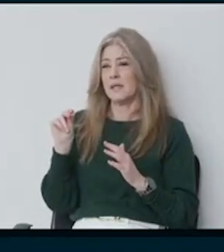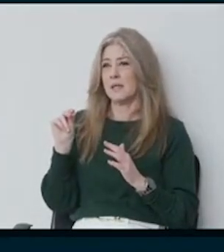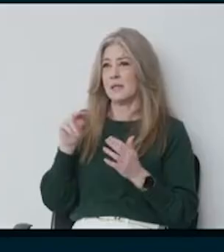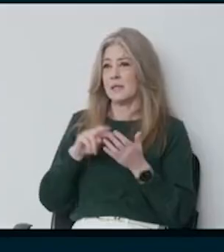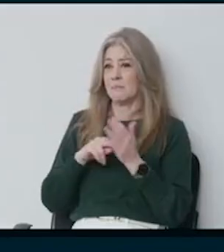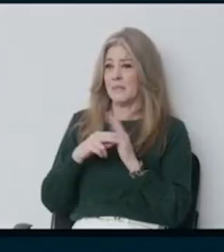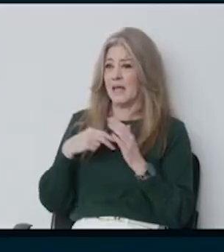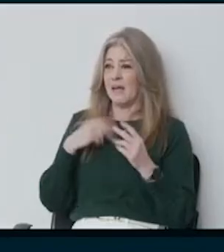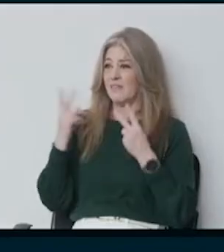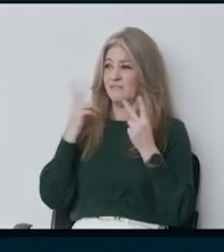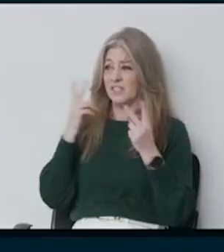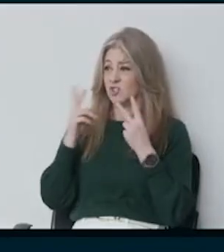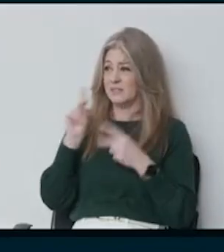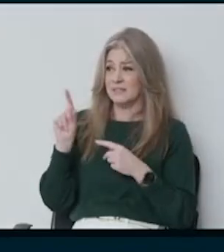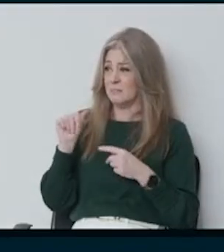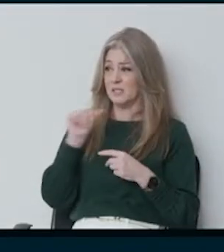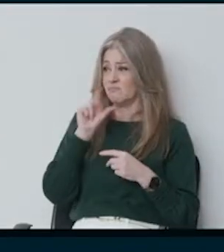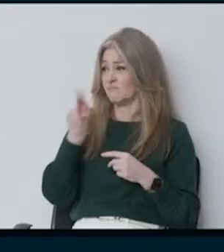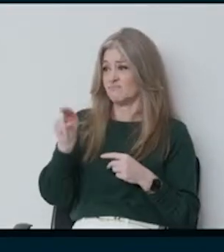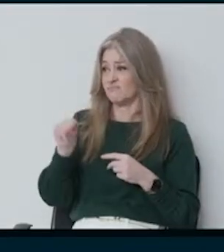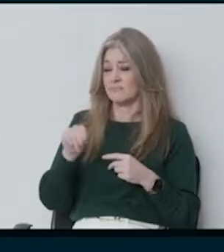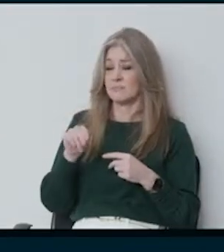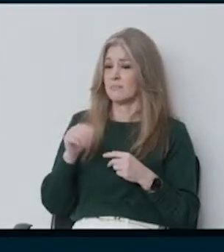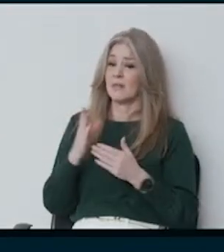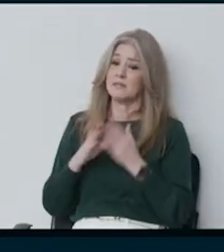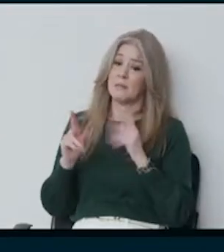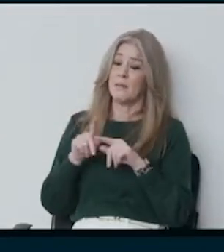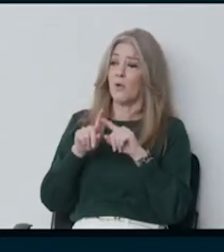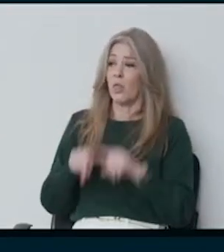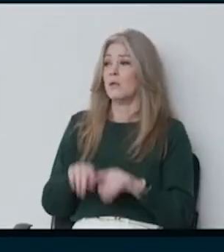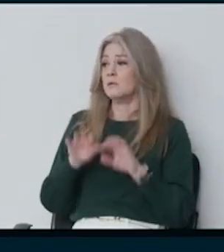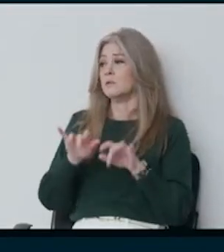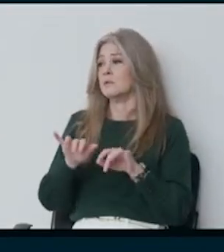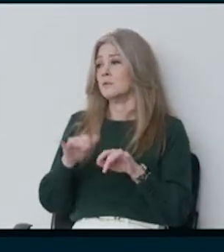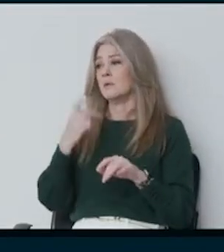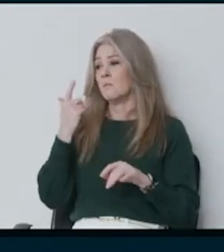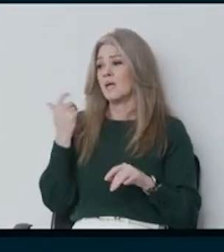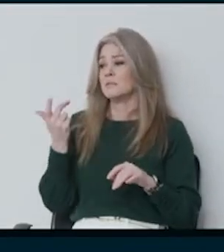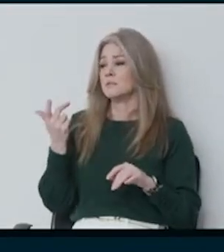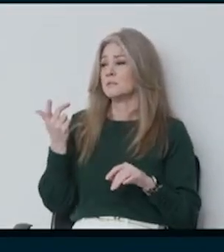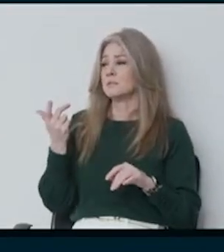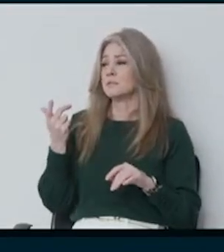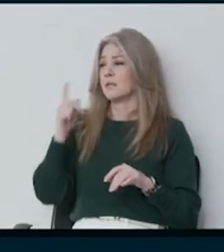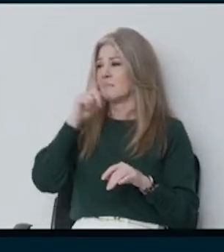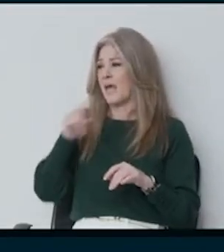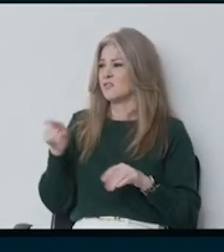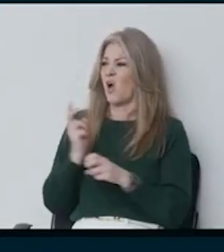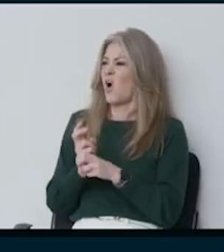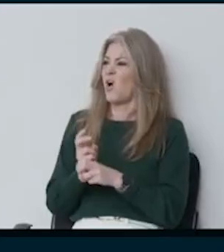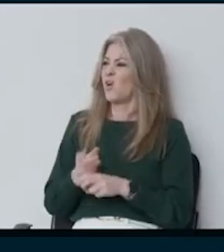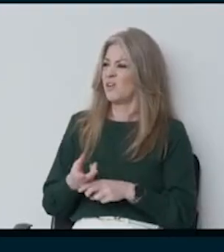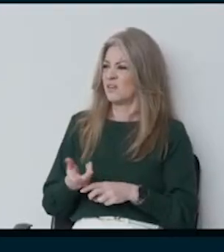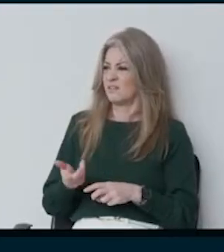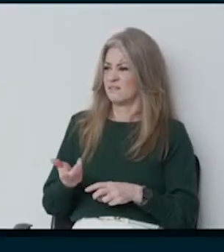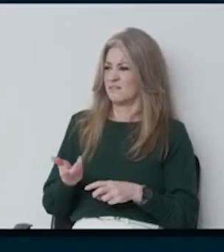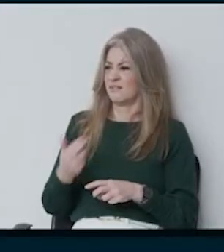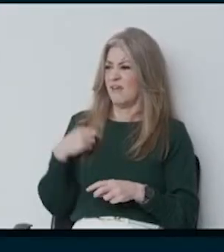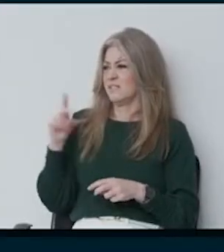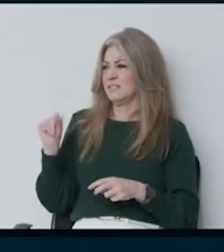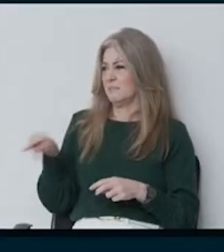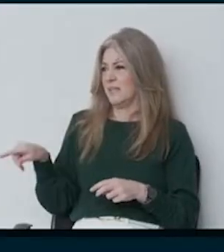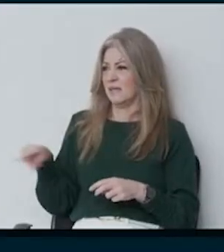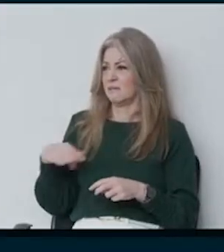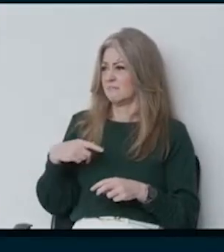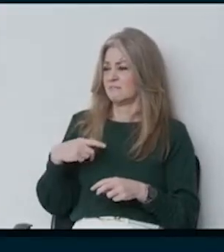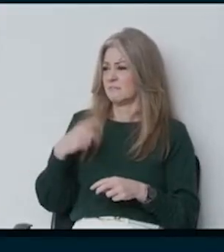mean they have a vision disability. Some people might use a keyboard just because using a mouse is hard for them because of their disability. And they